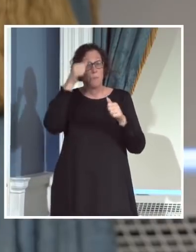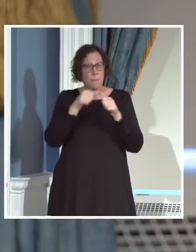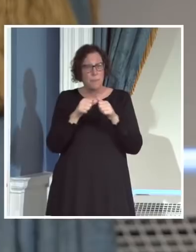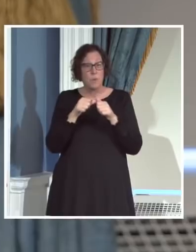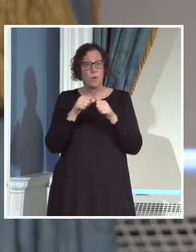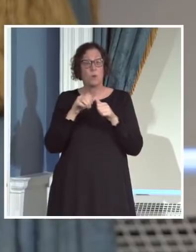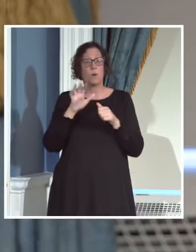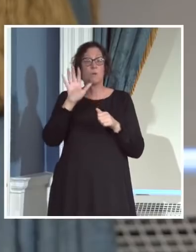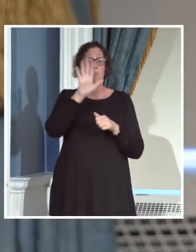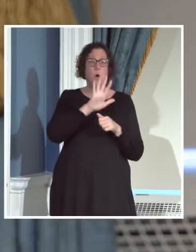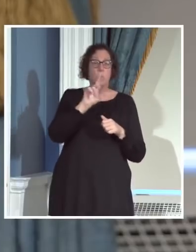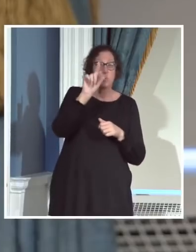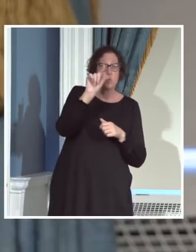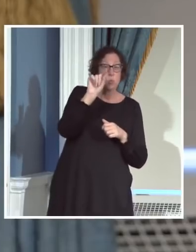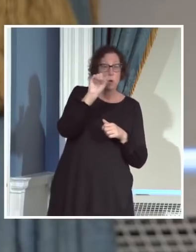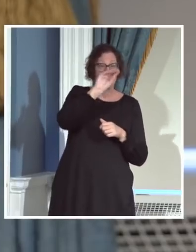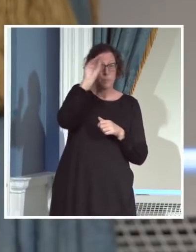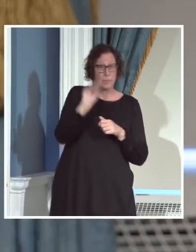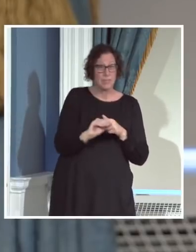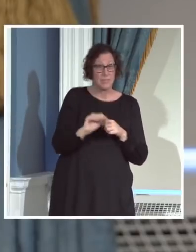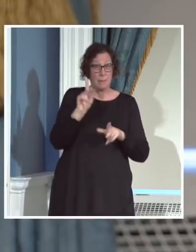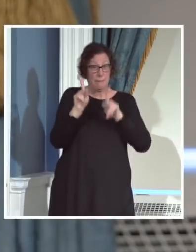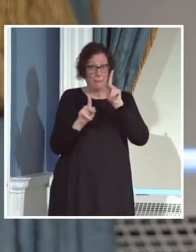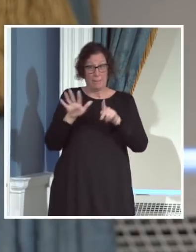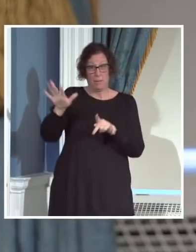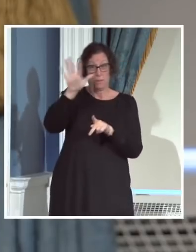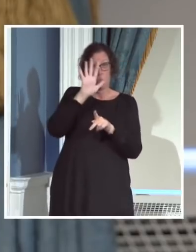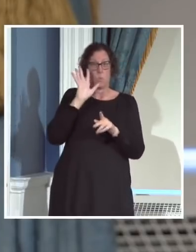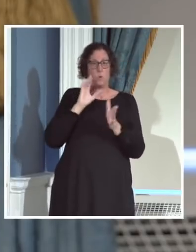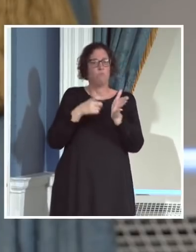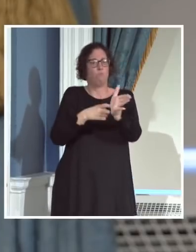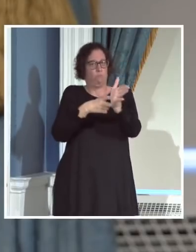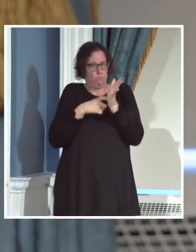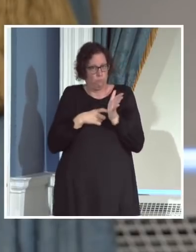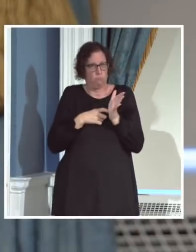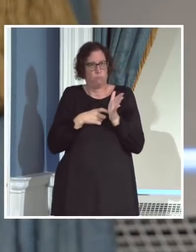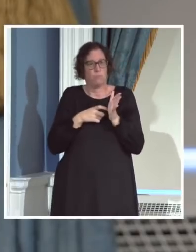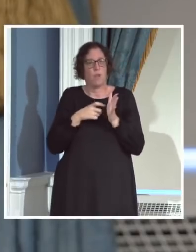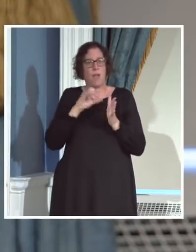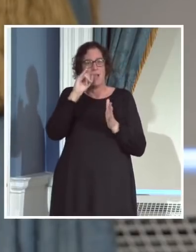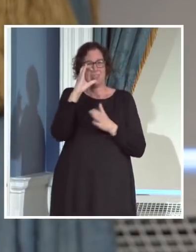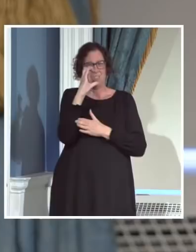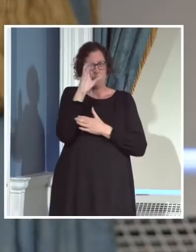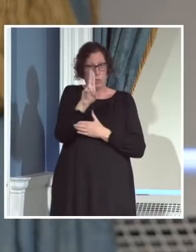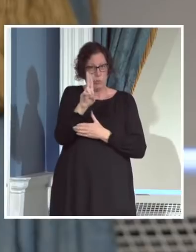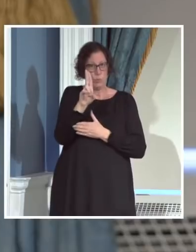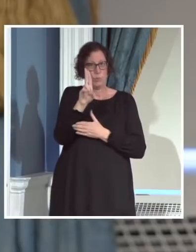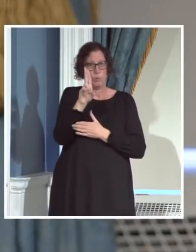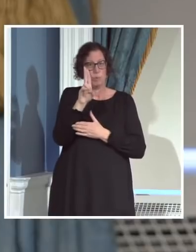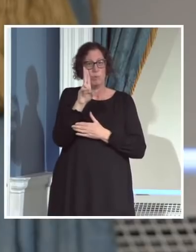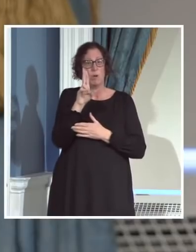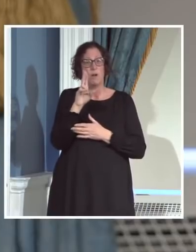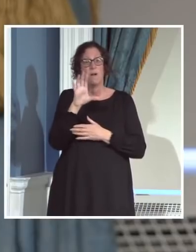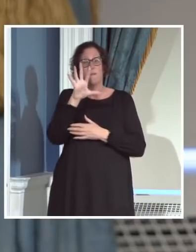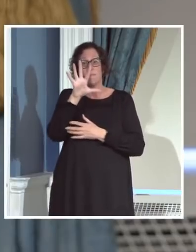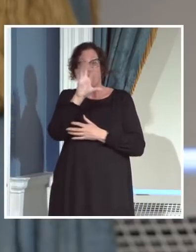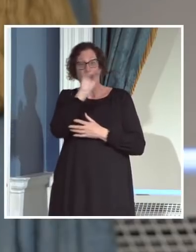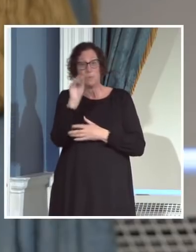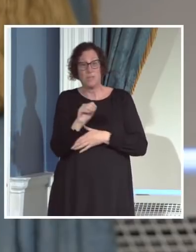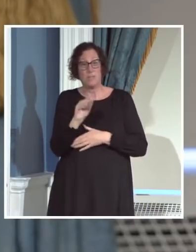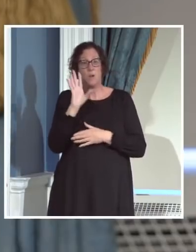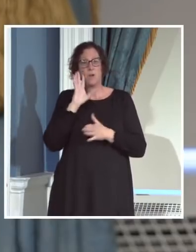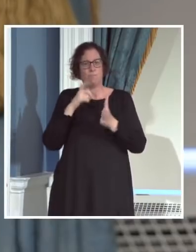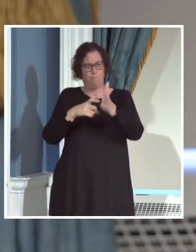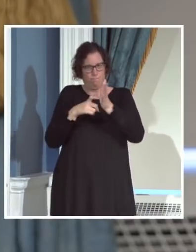to 4% of us will need to be on the ventilator. But it is true that those people who have gone on the